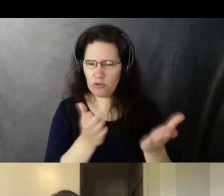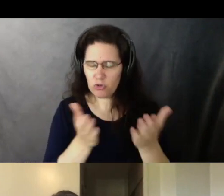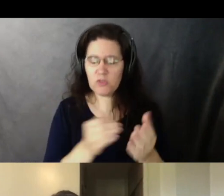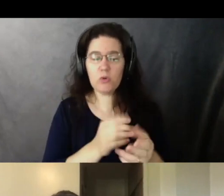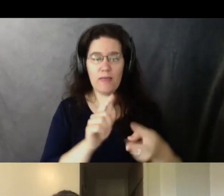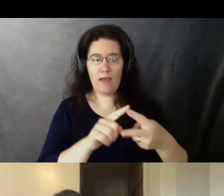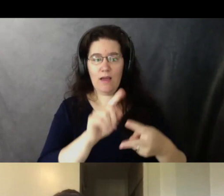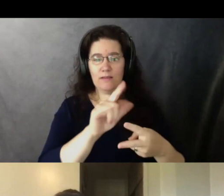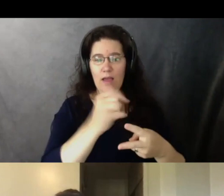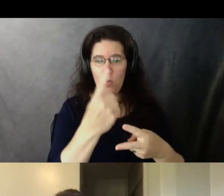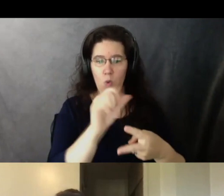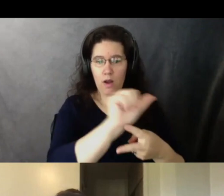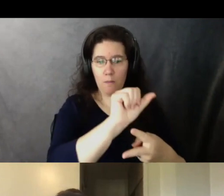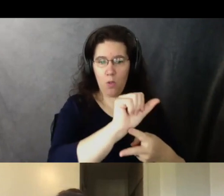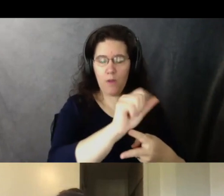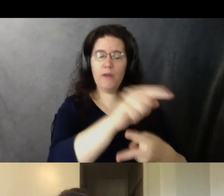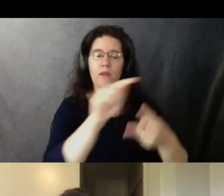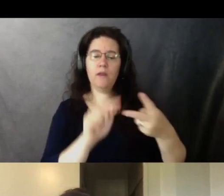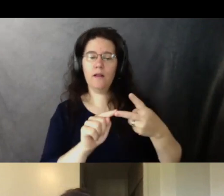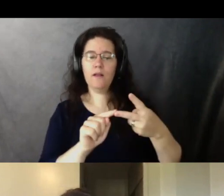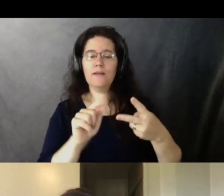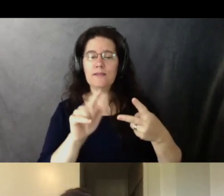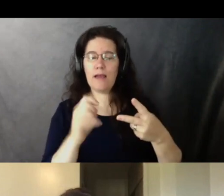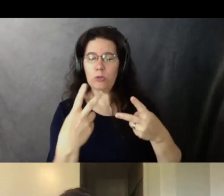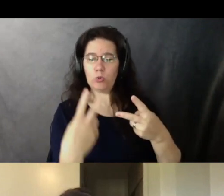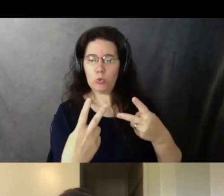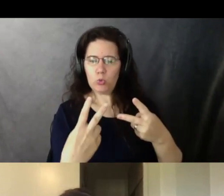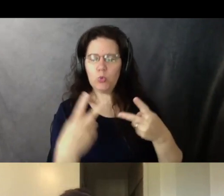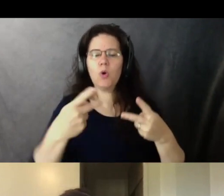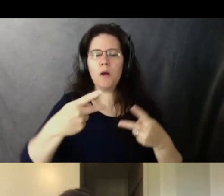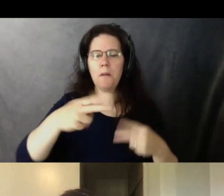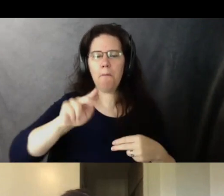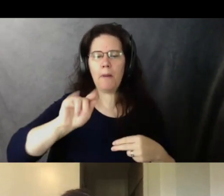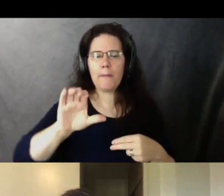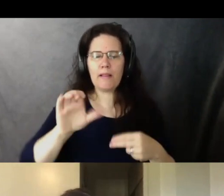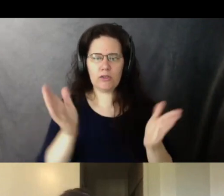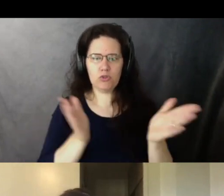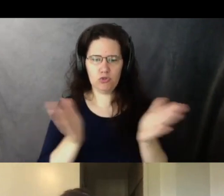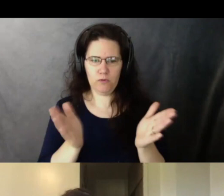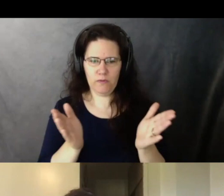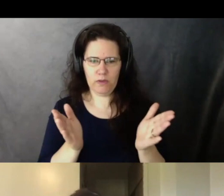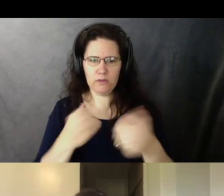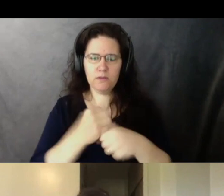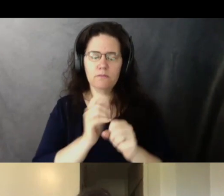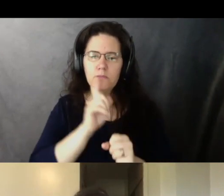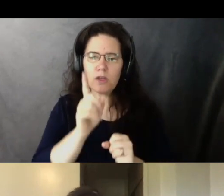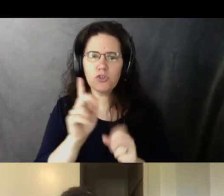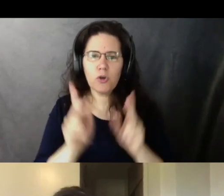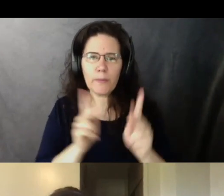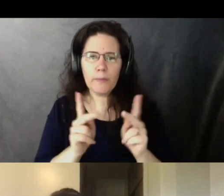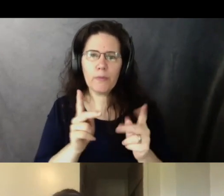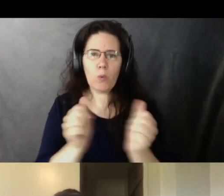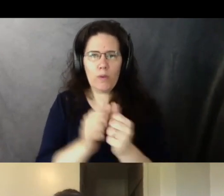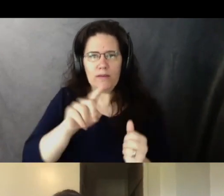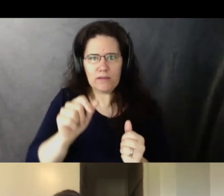services. This ensures that people with disabilities have access to civic life.